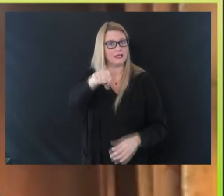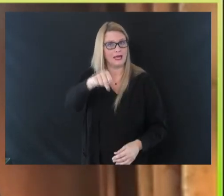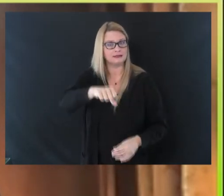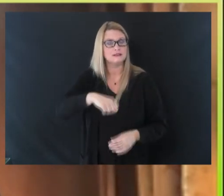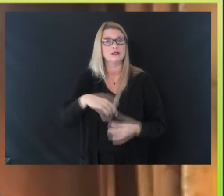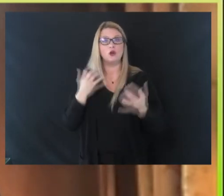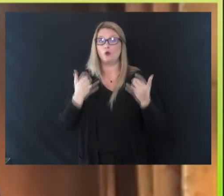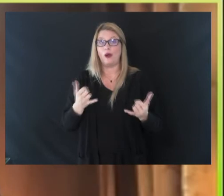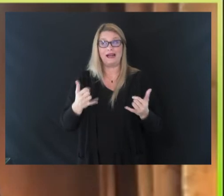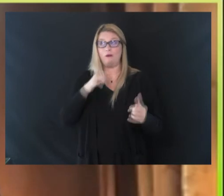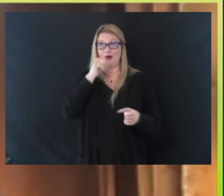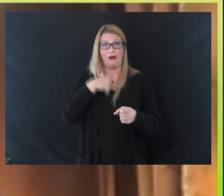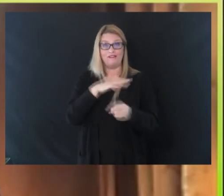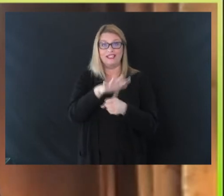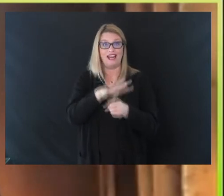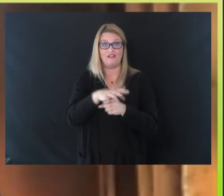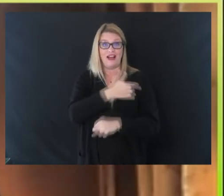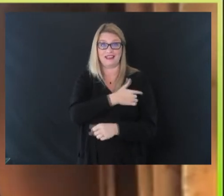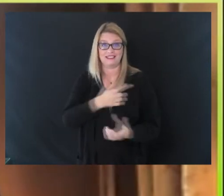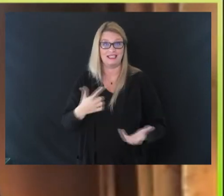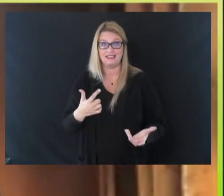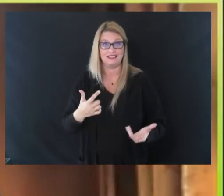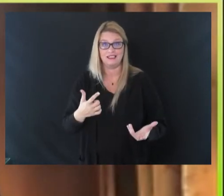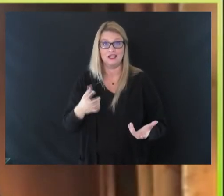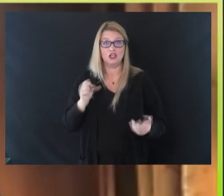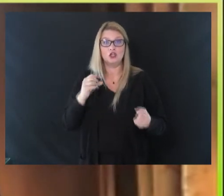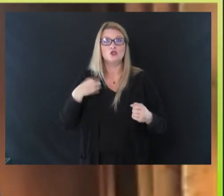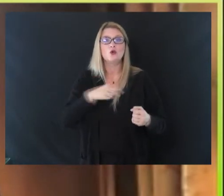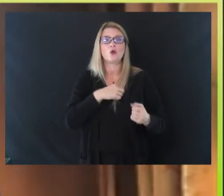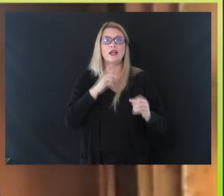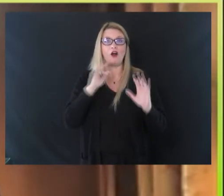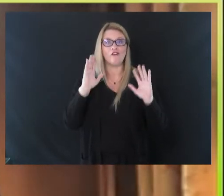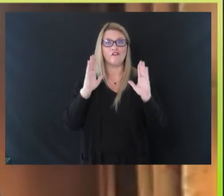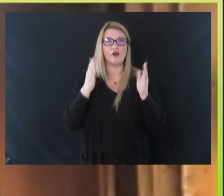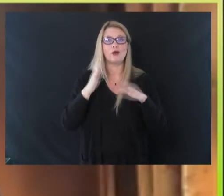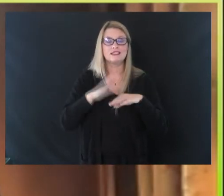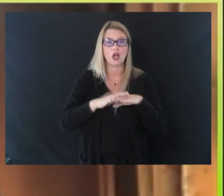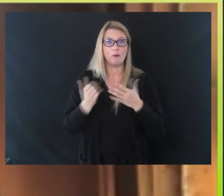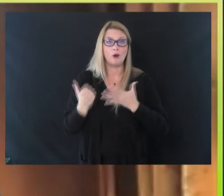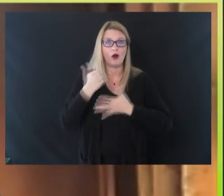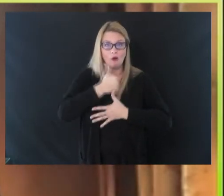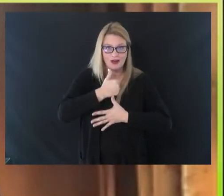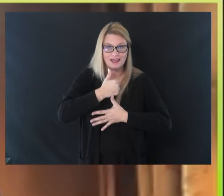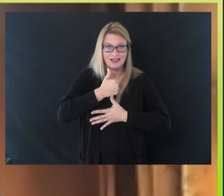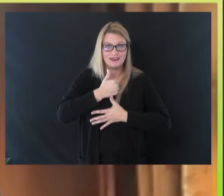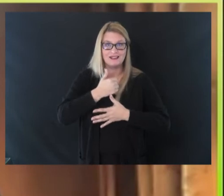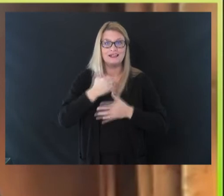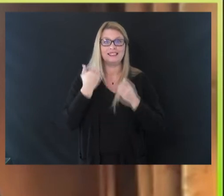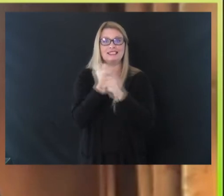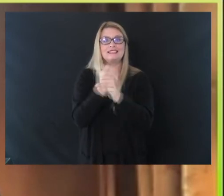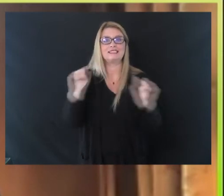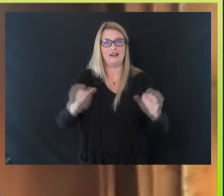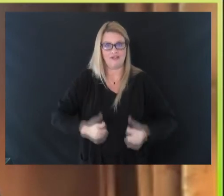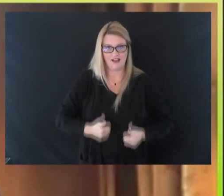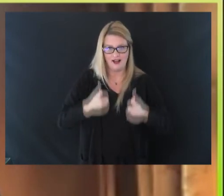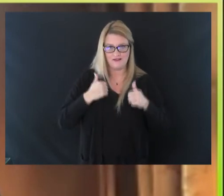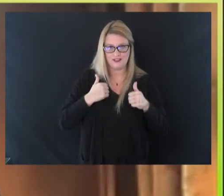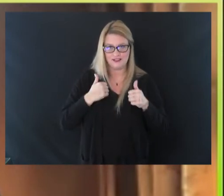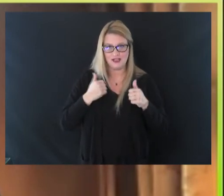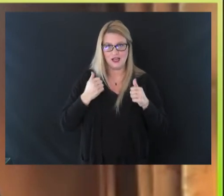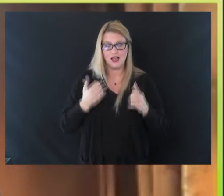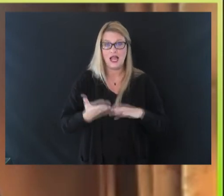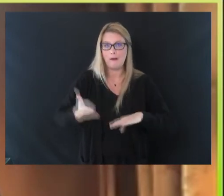of vaccine. And so we've really tried to focus on our priority to save lives, improve well-being, protect